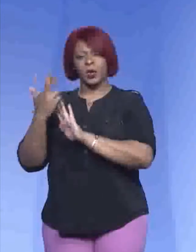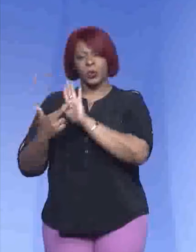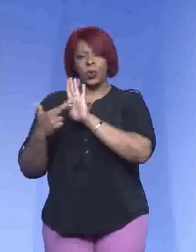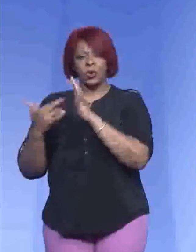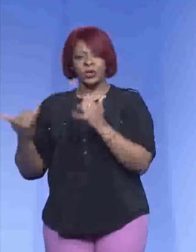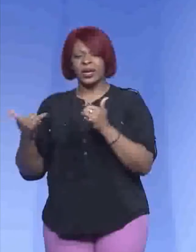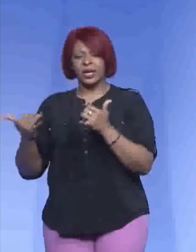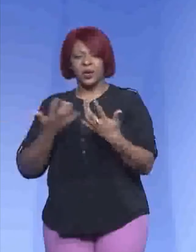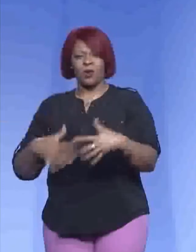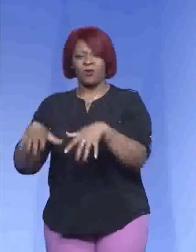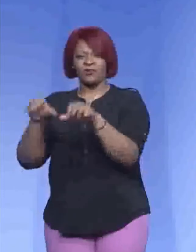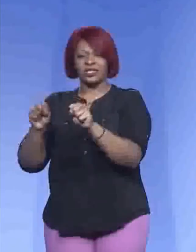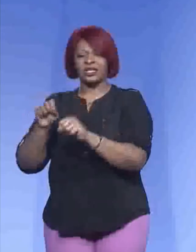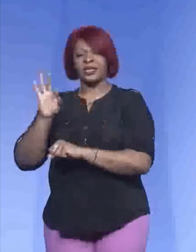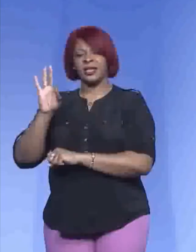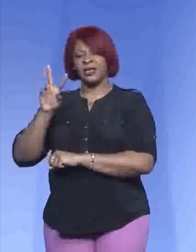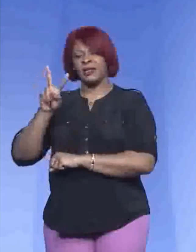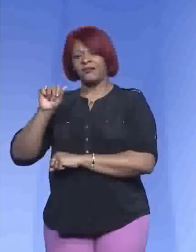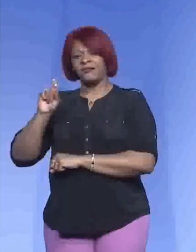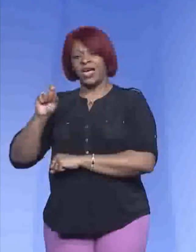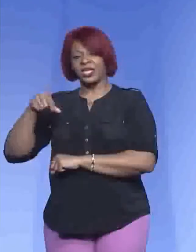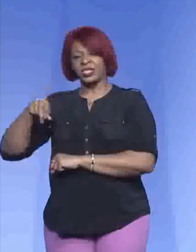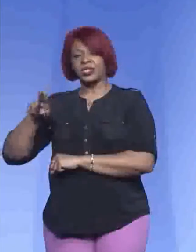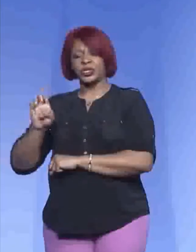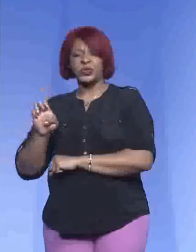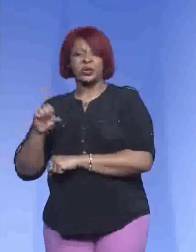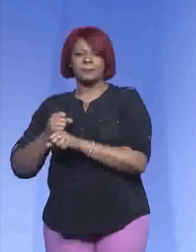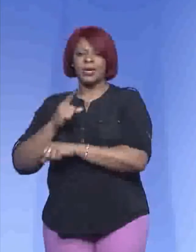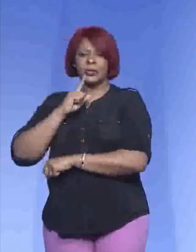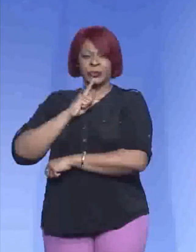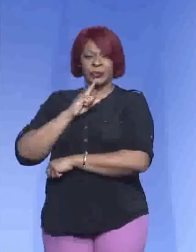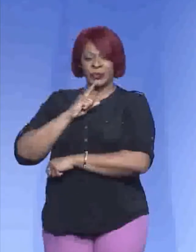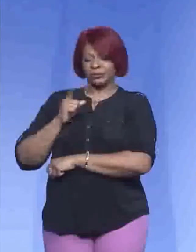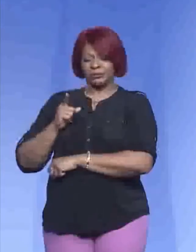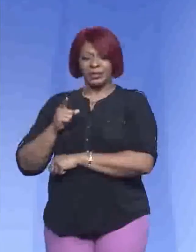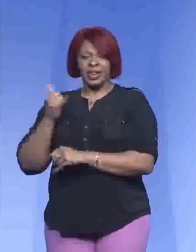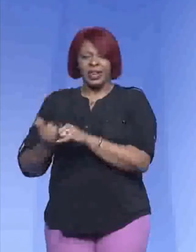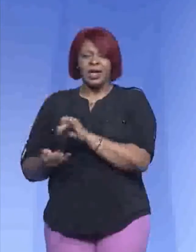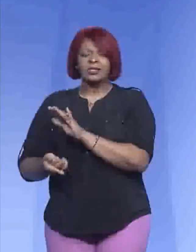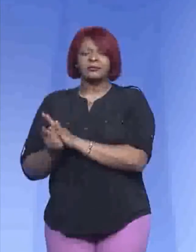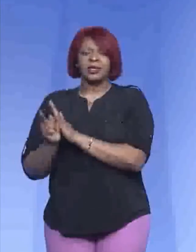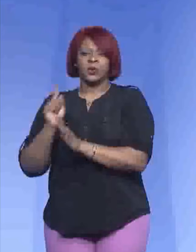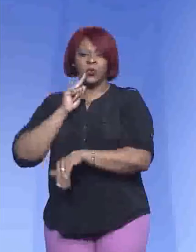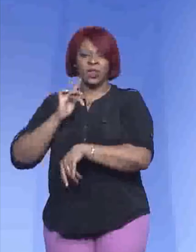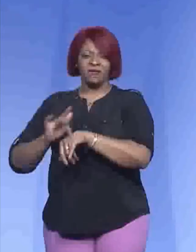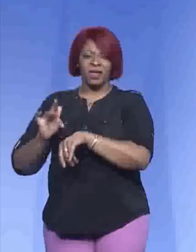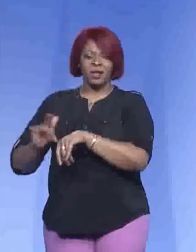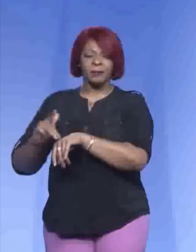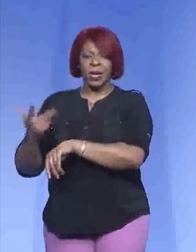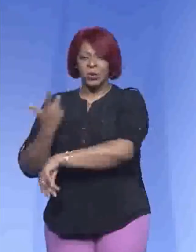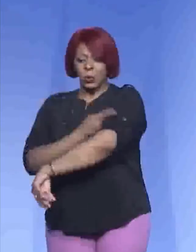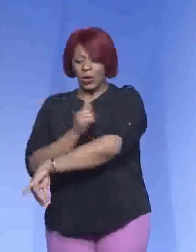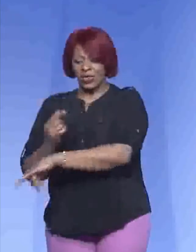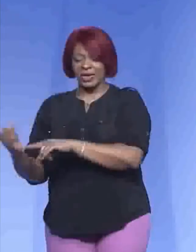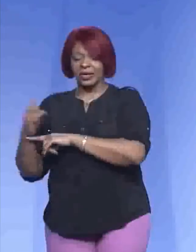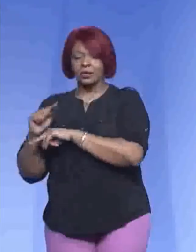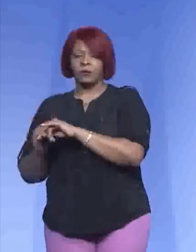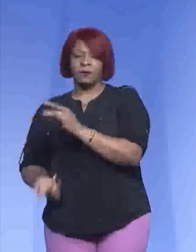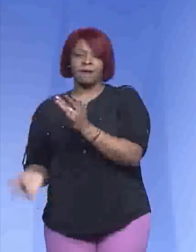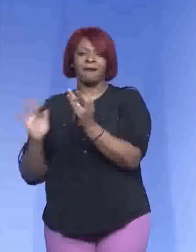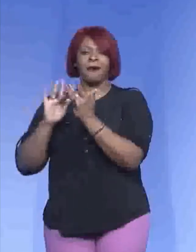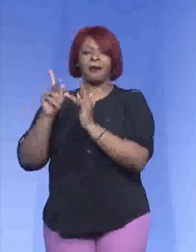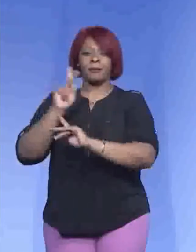in overseeing VaxQ and making sure if there are last-minute available doses at the end of the day that